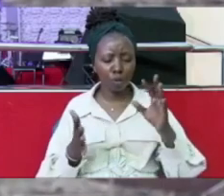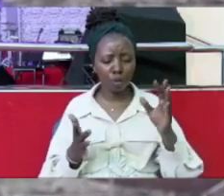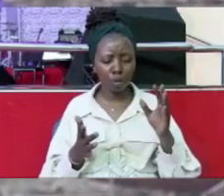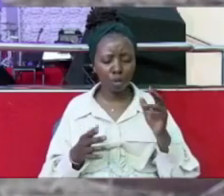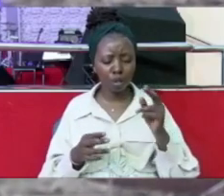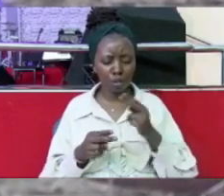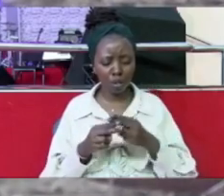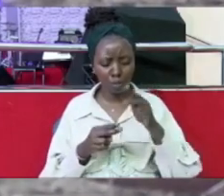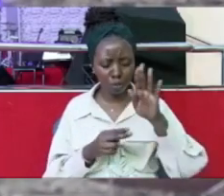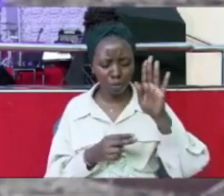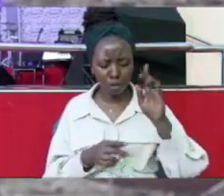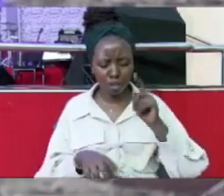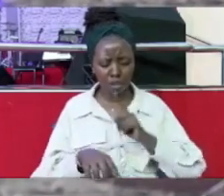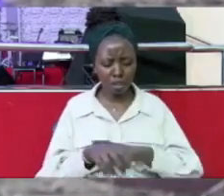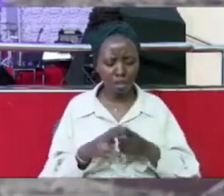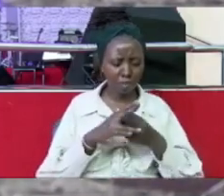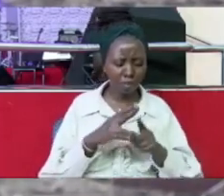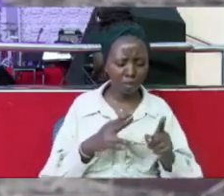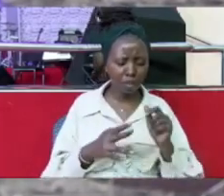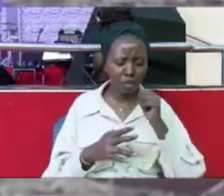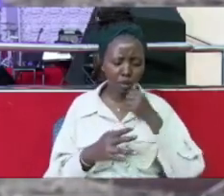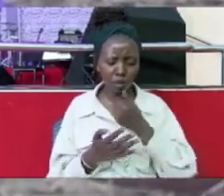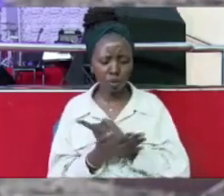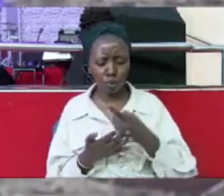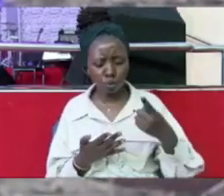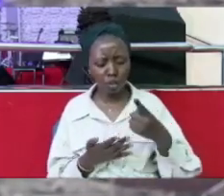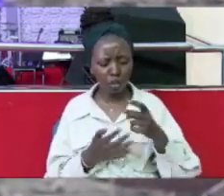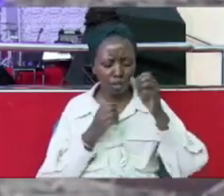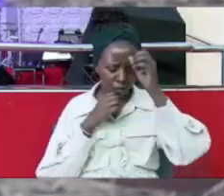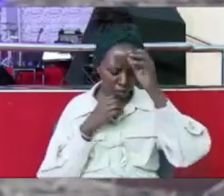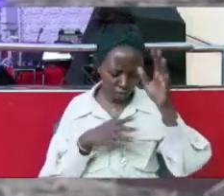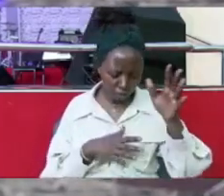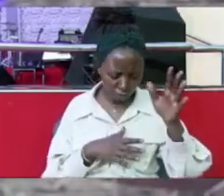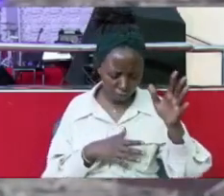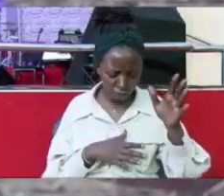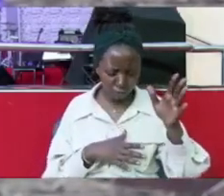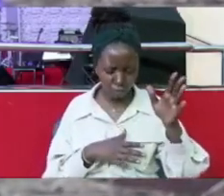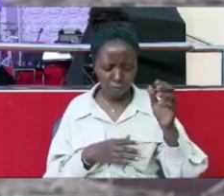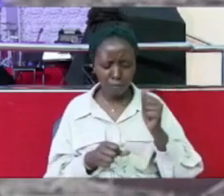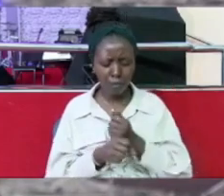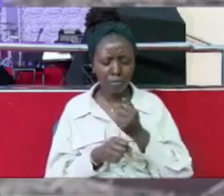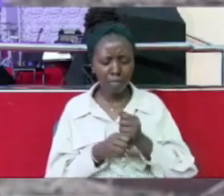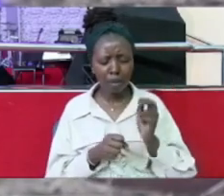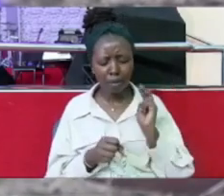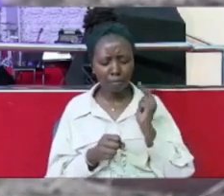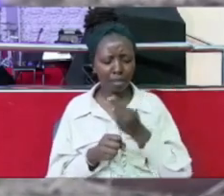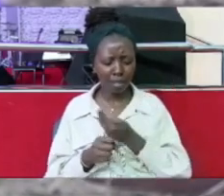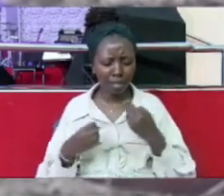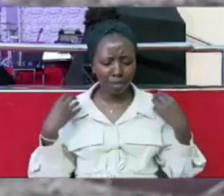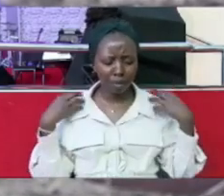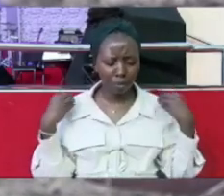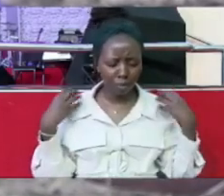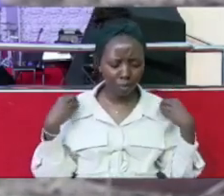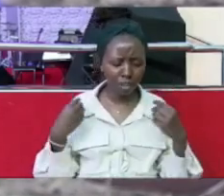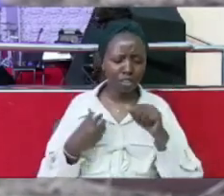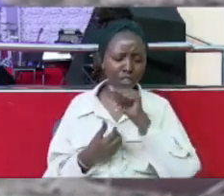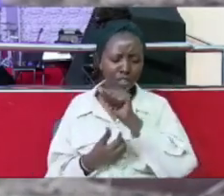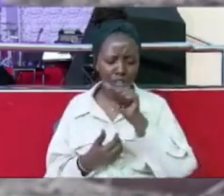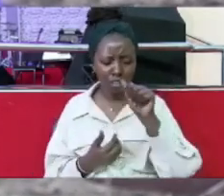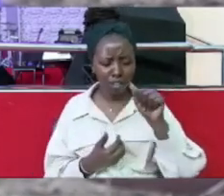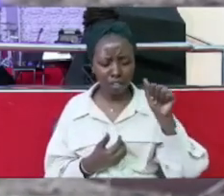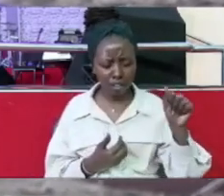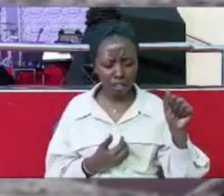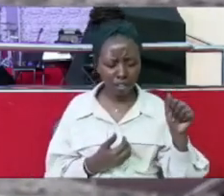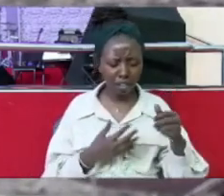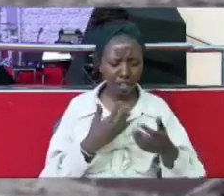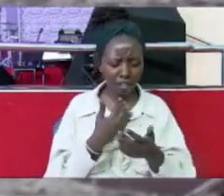Lord, even as we begin a new week, King of Glory. Lord, cause us, Lord, to practice the triple A treatment.